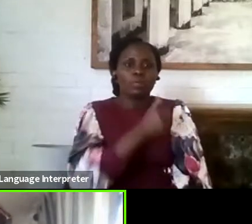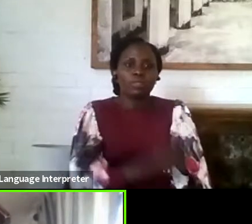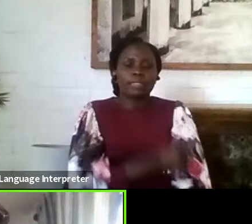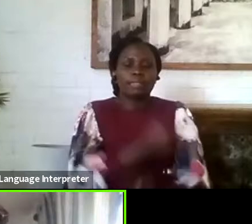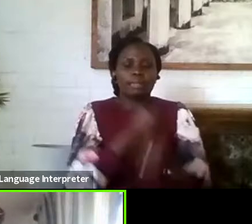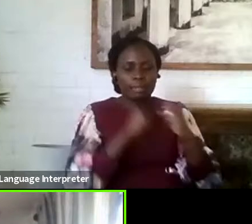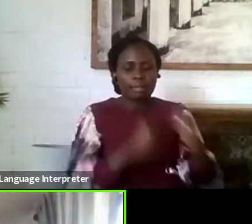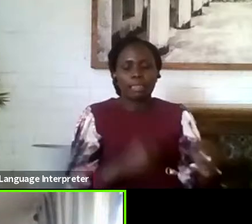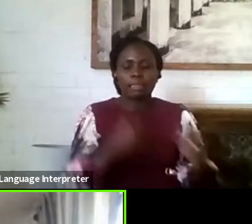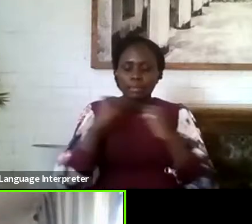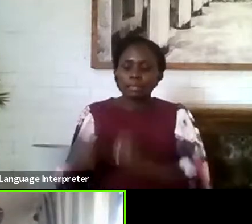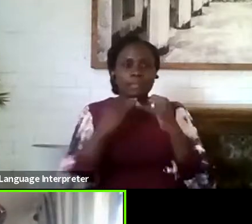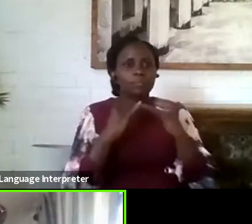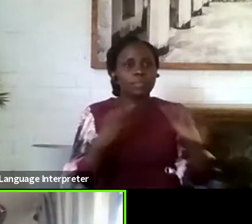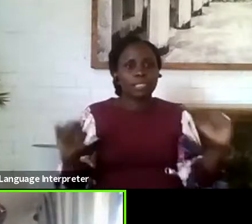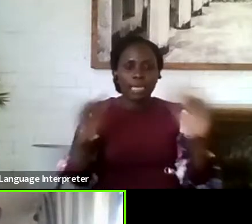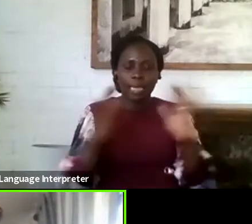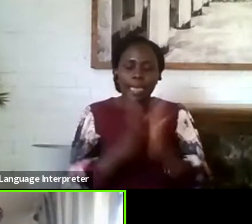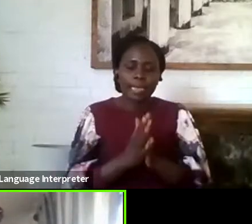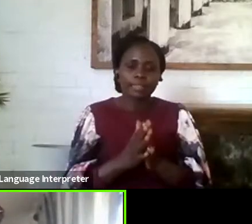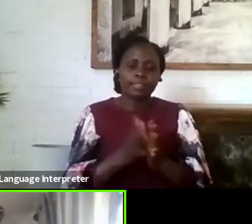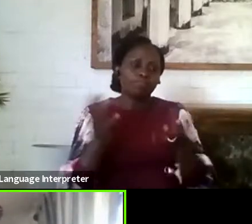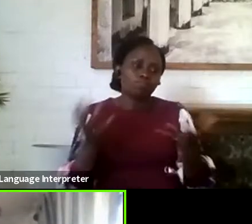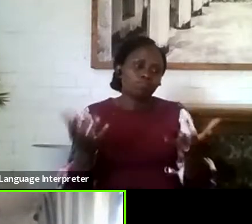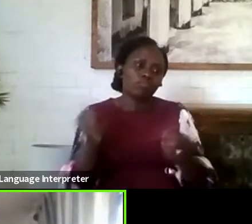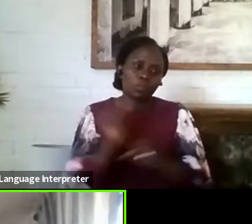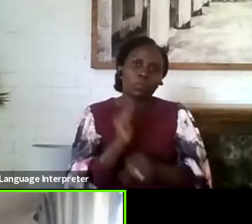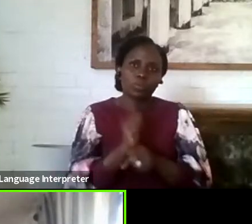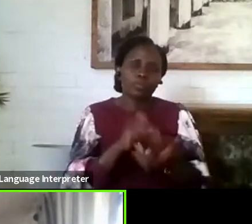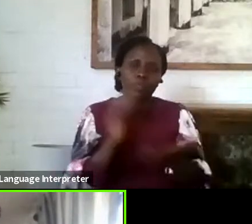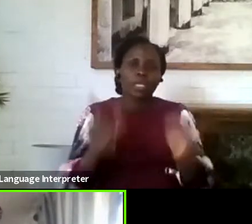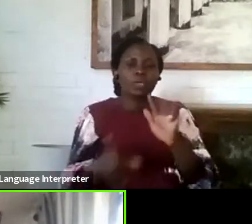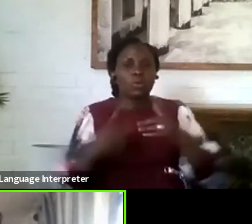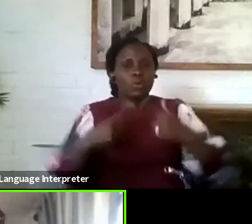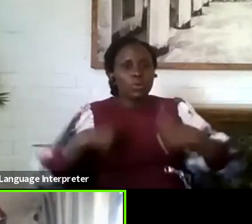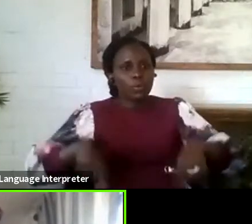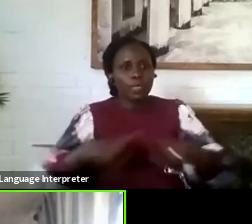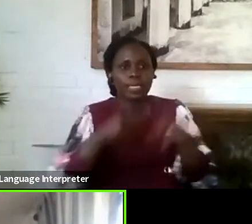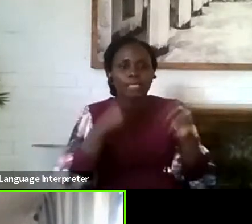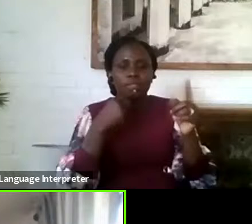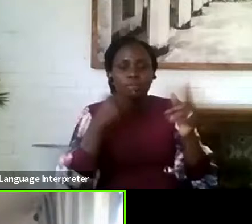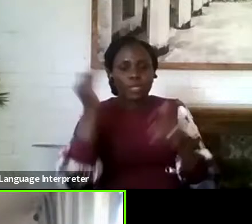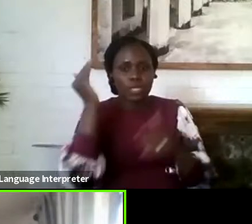independence and enforcement. And laws, as we know, are only good as their enforcement.